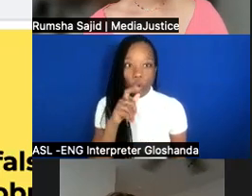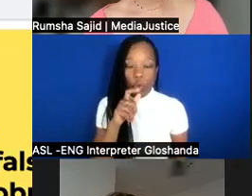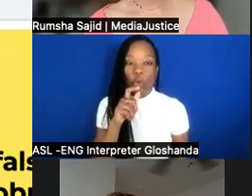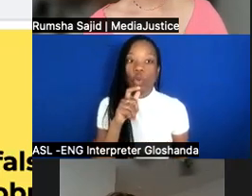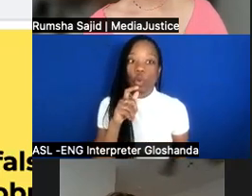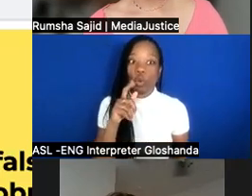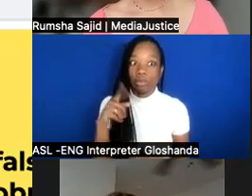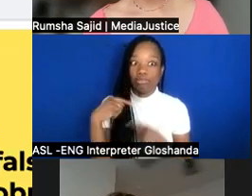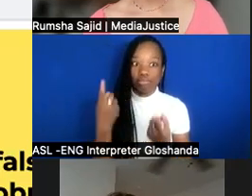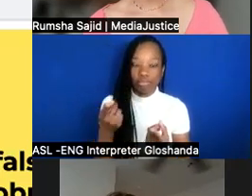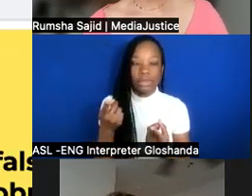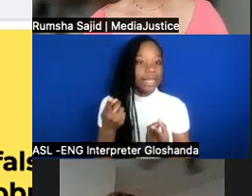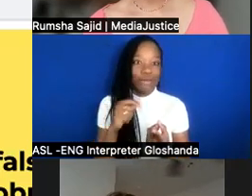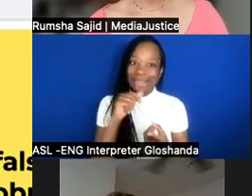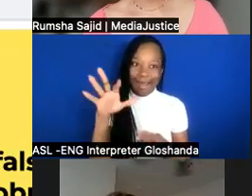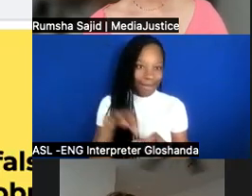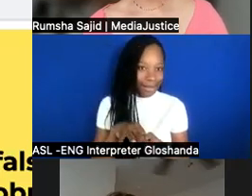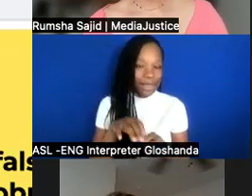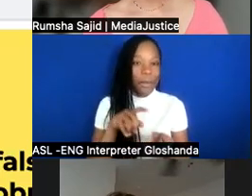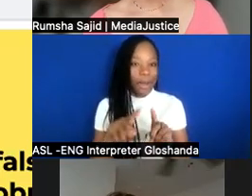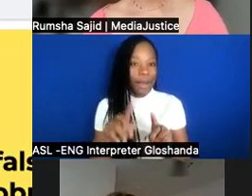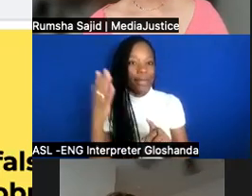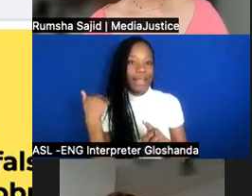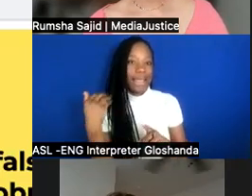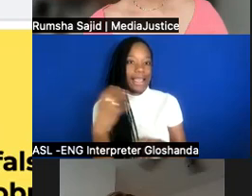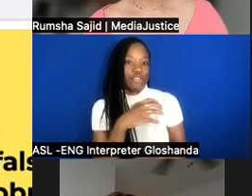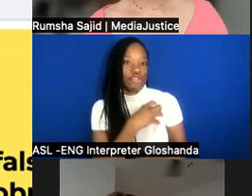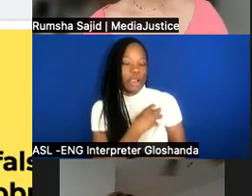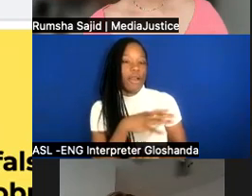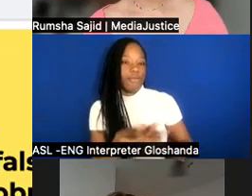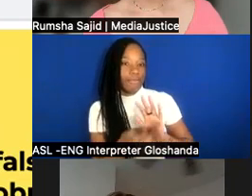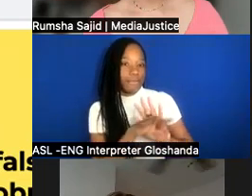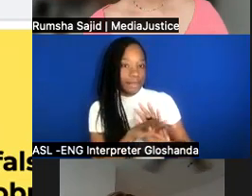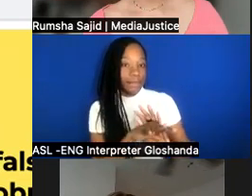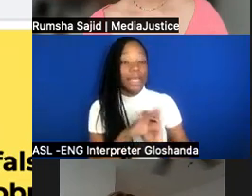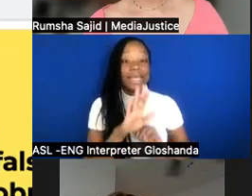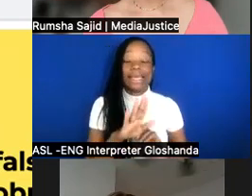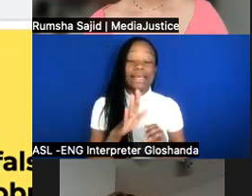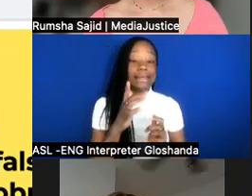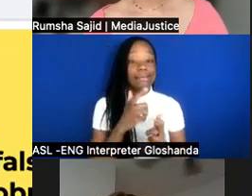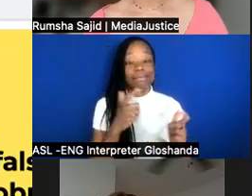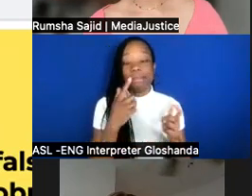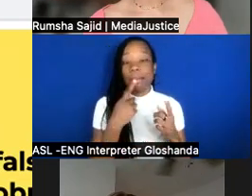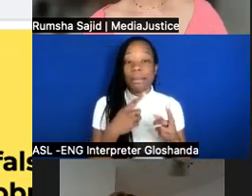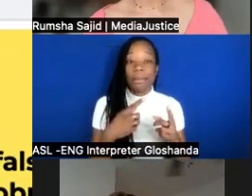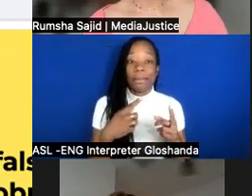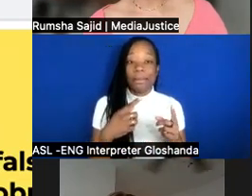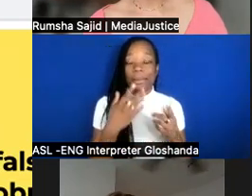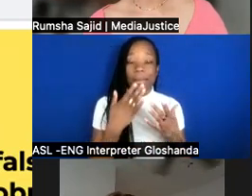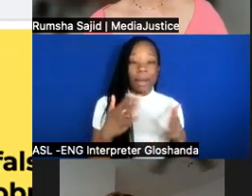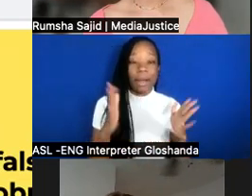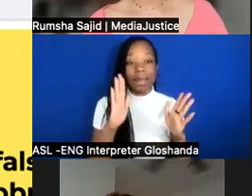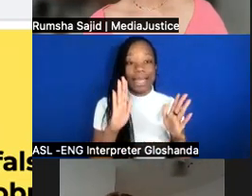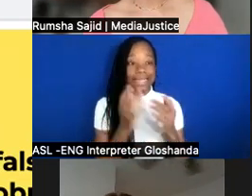by the last sheriff, his big public safety proposal was wristbands on the people that